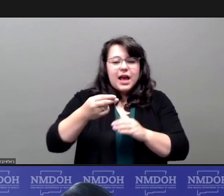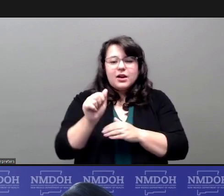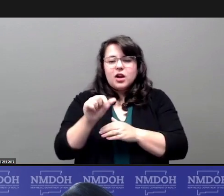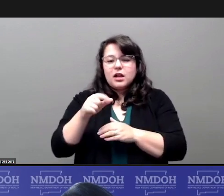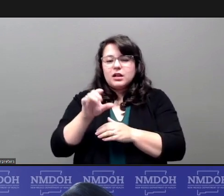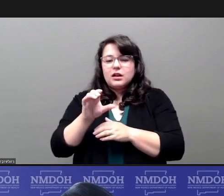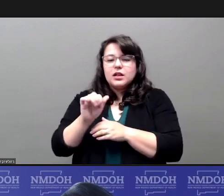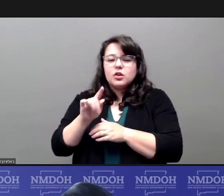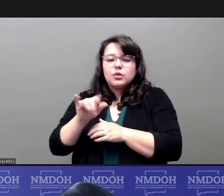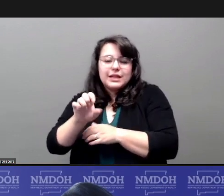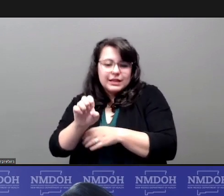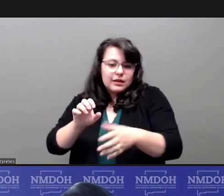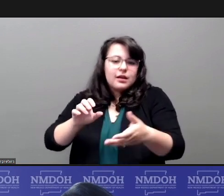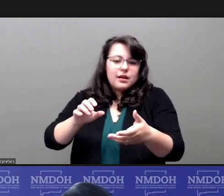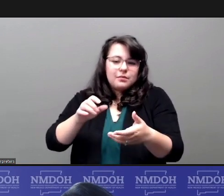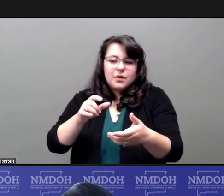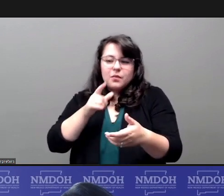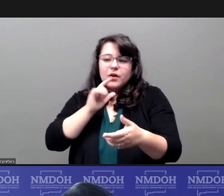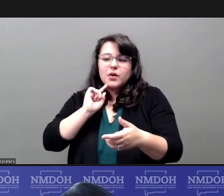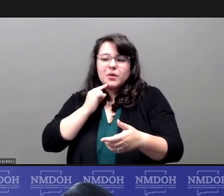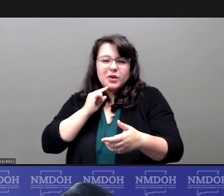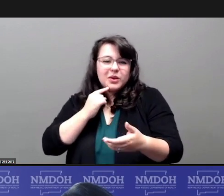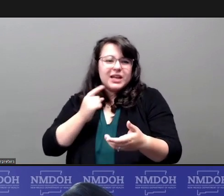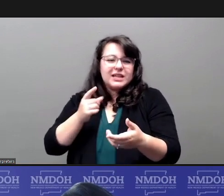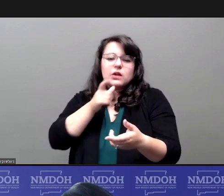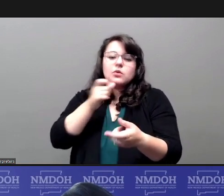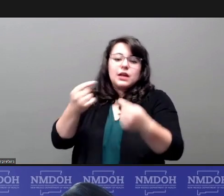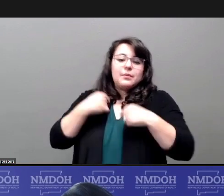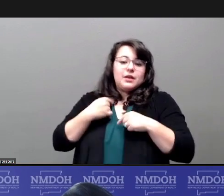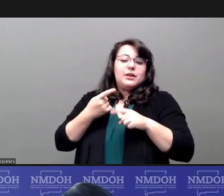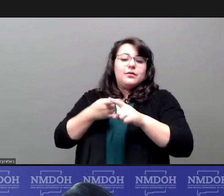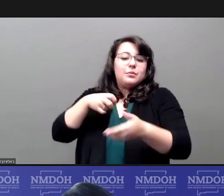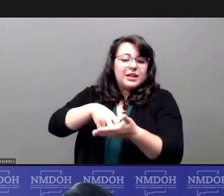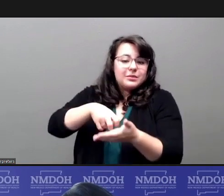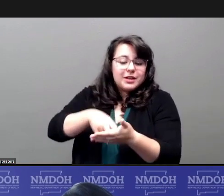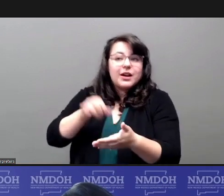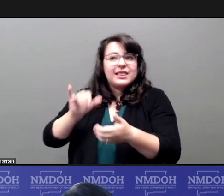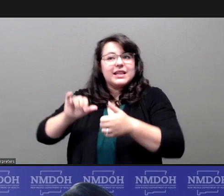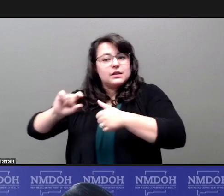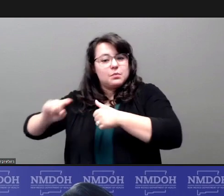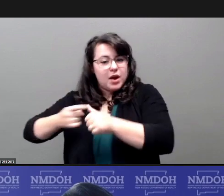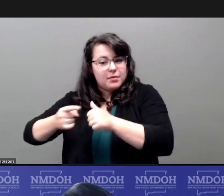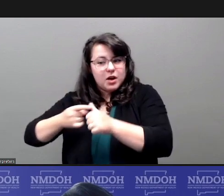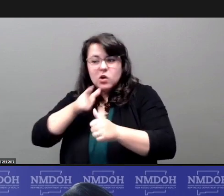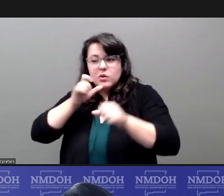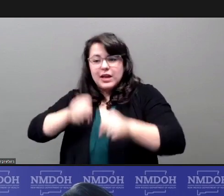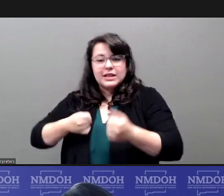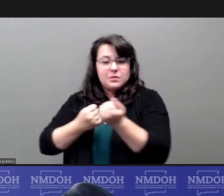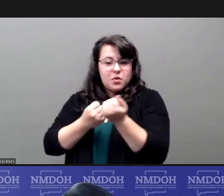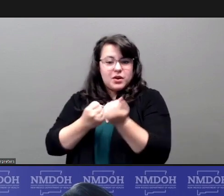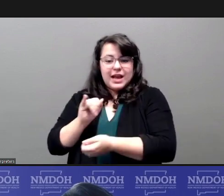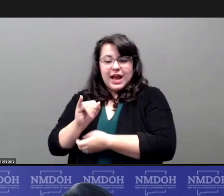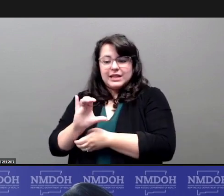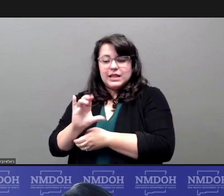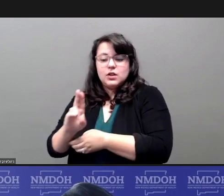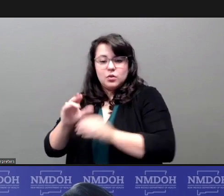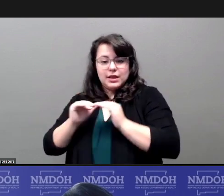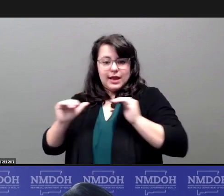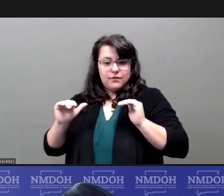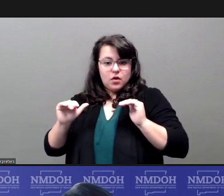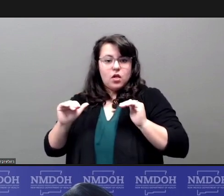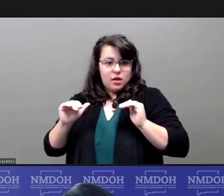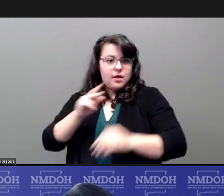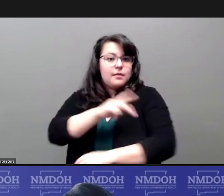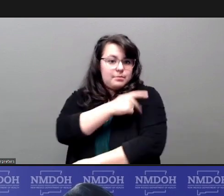coming to us Presbyterian as the primary ones who can support the ICU level